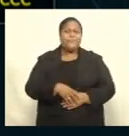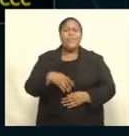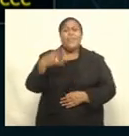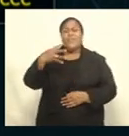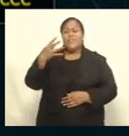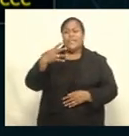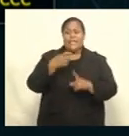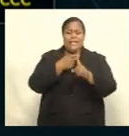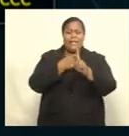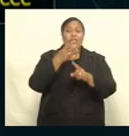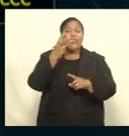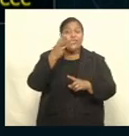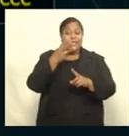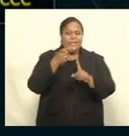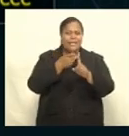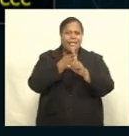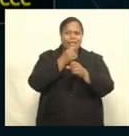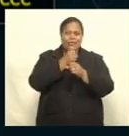cylinder is up to